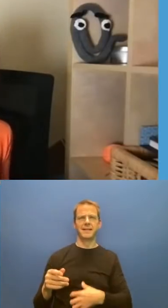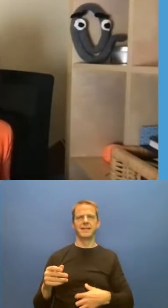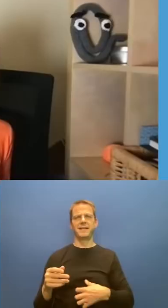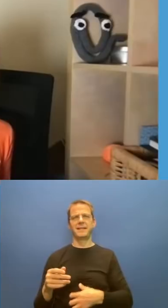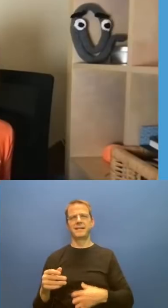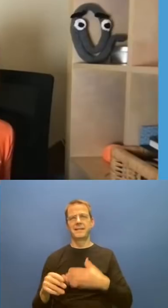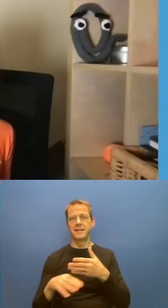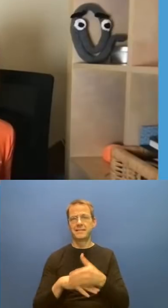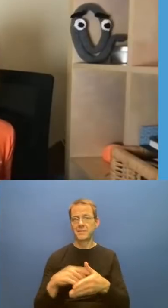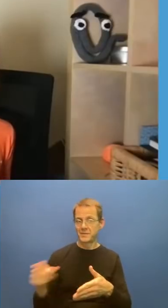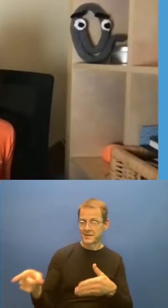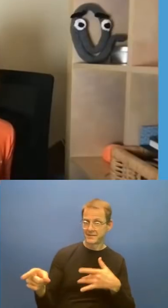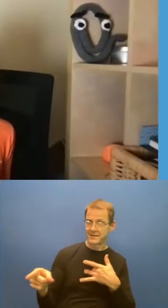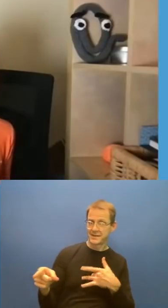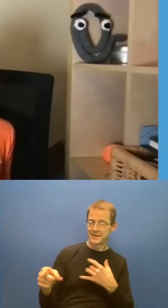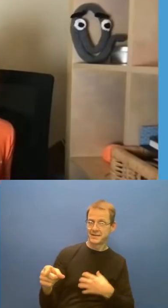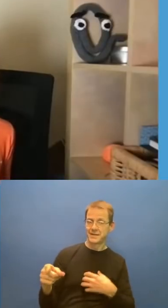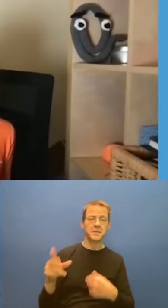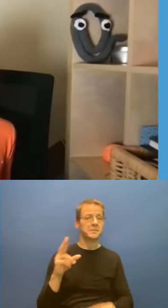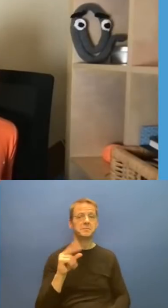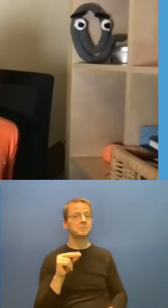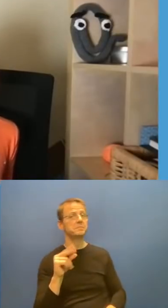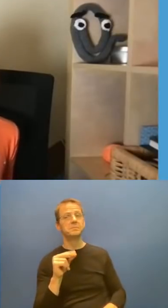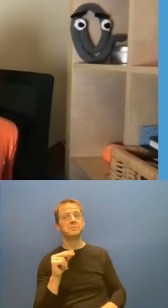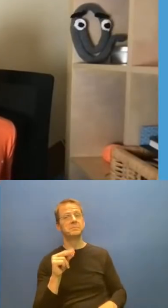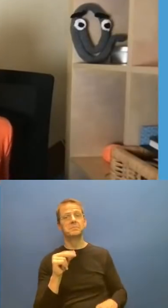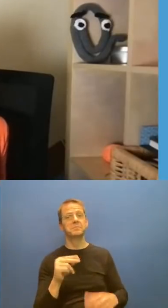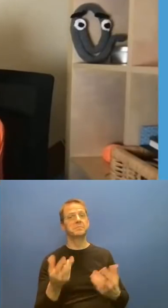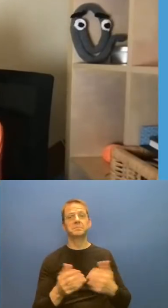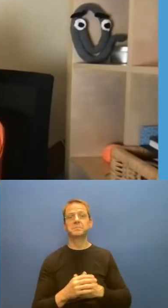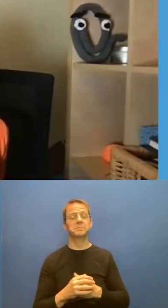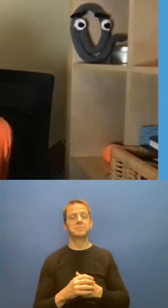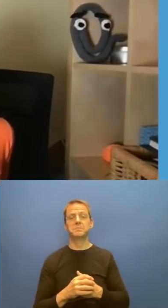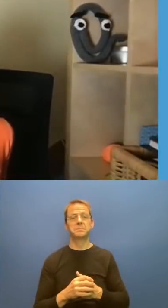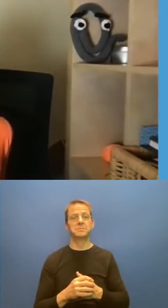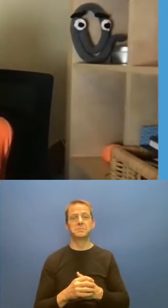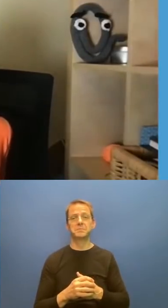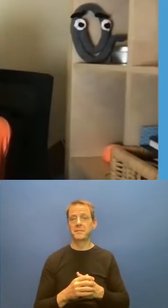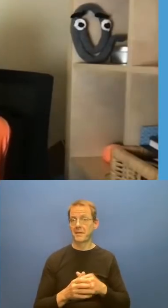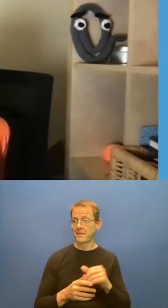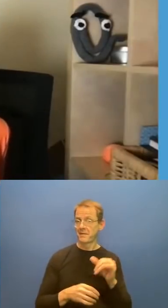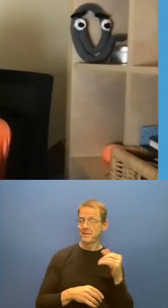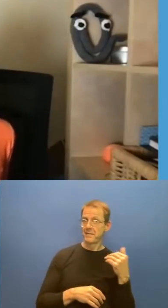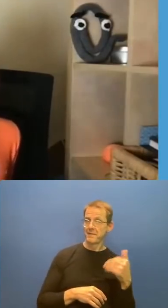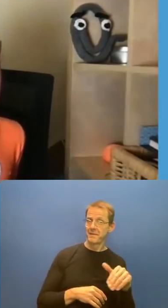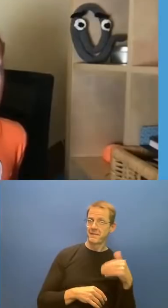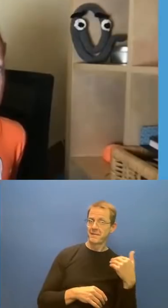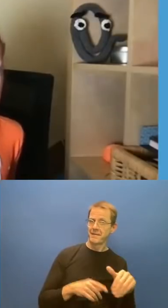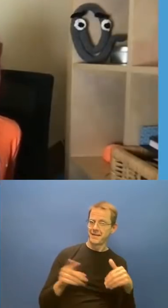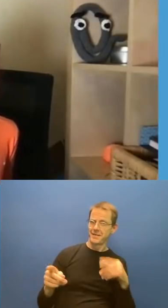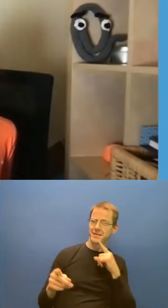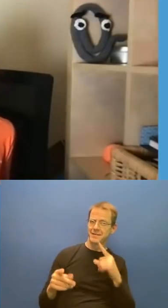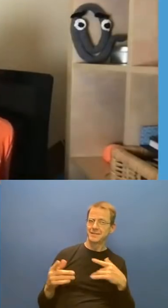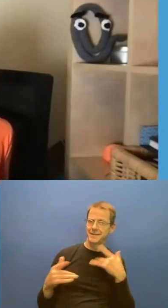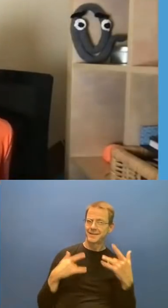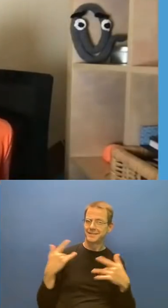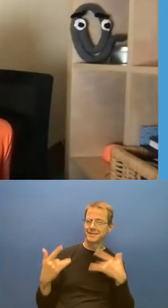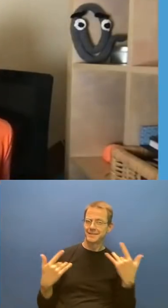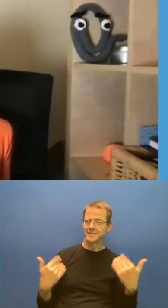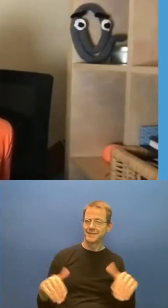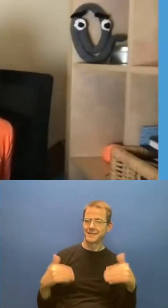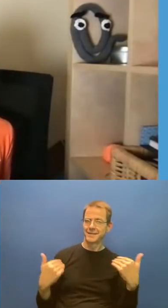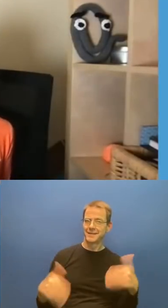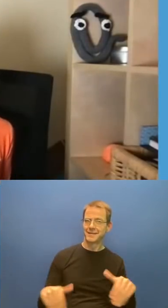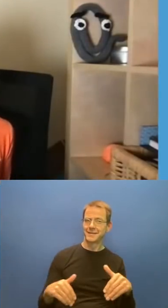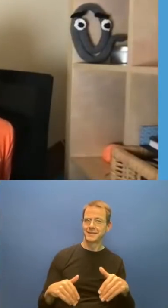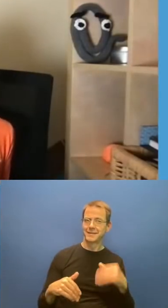This is really, really exciting to hear. So if you had sort of a final thought to give anybody else who's